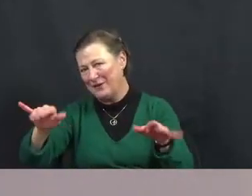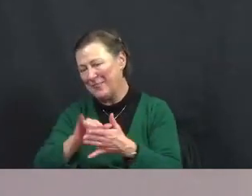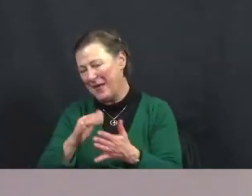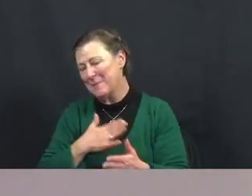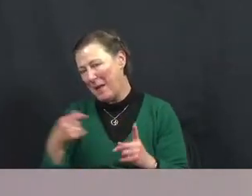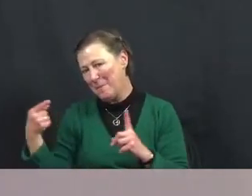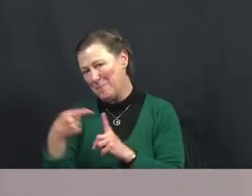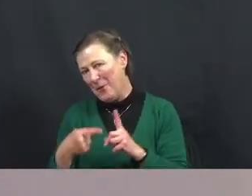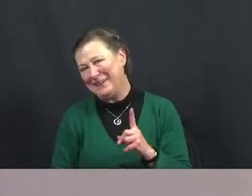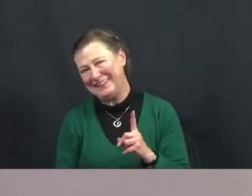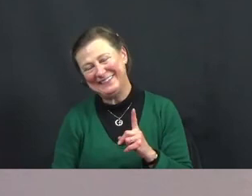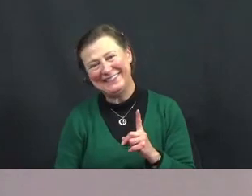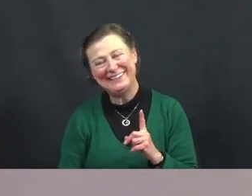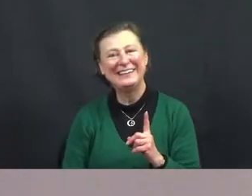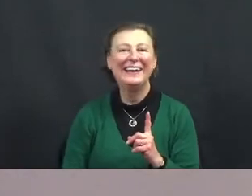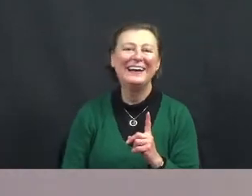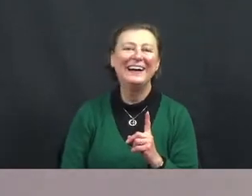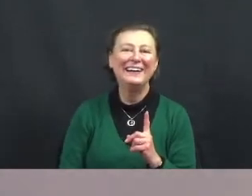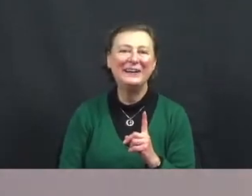say.